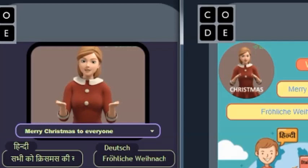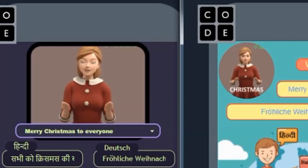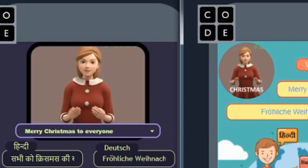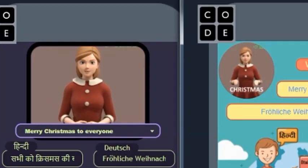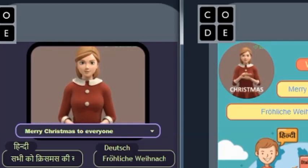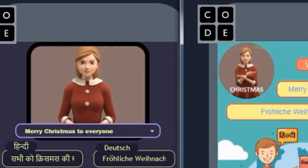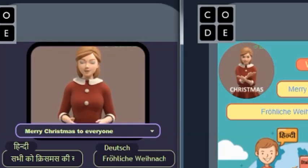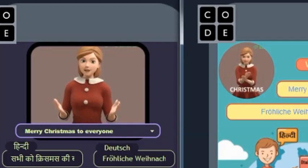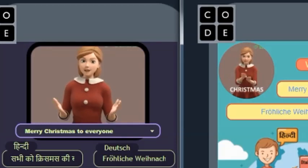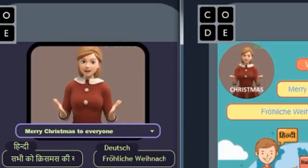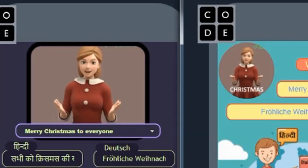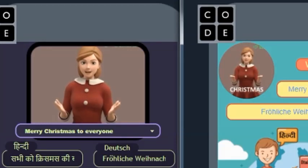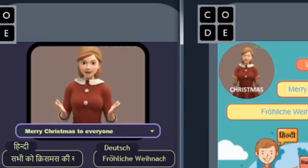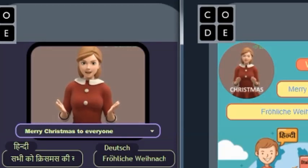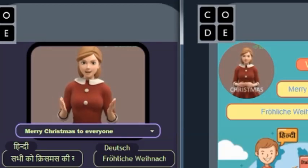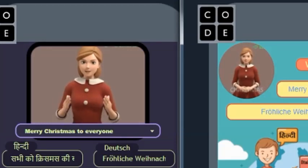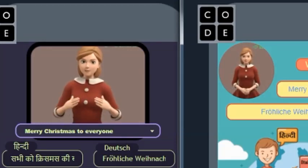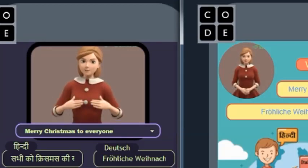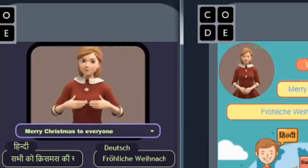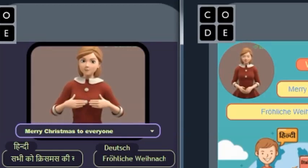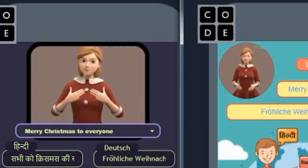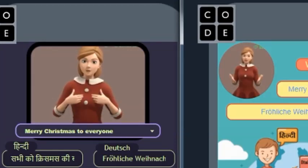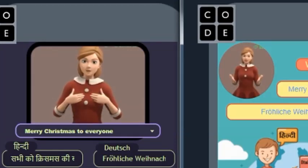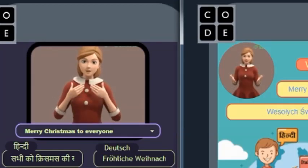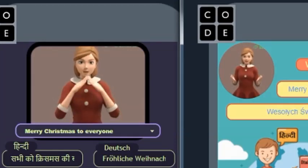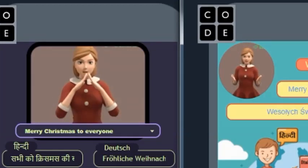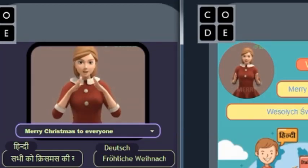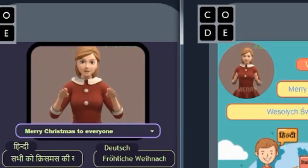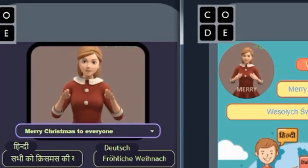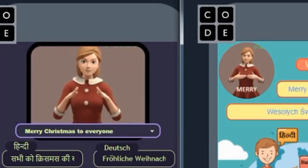box. Fröhliche Weihnachten an alle. Excellent.